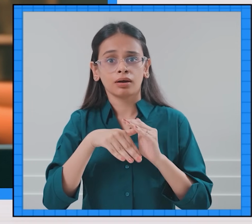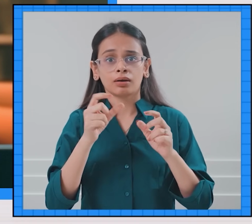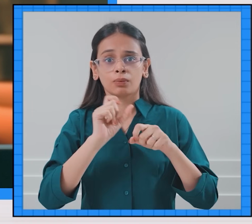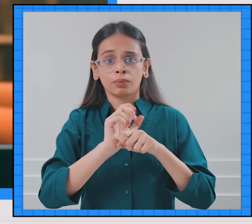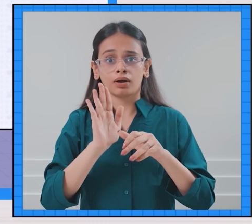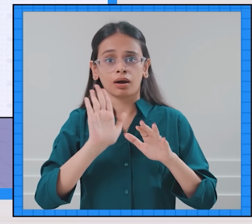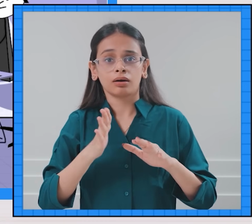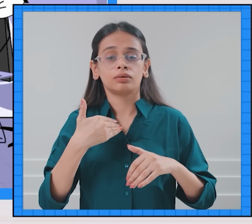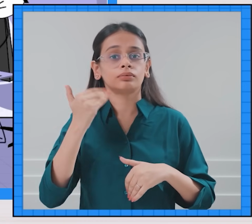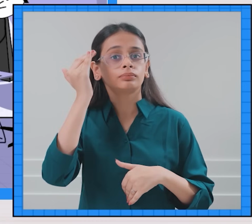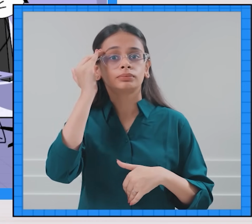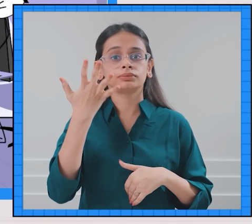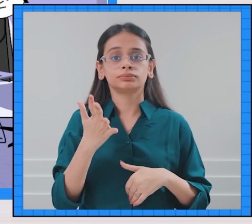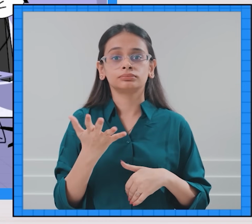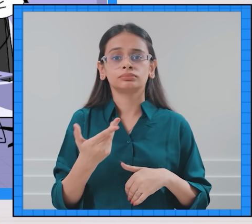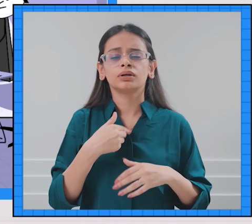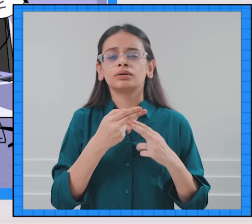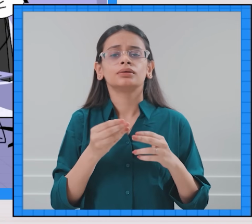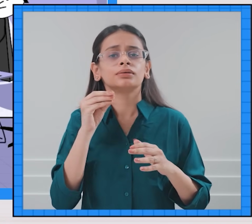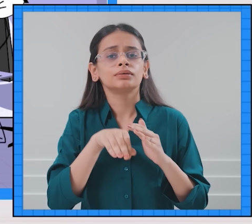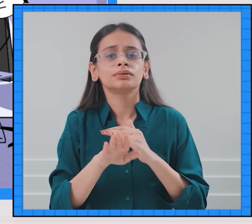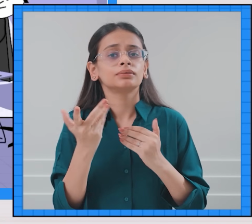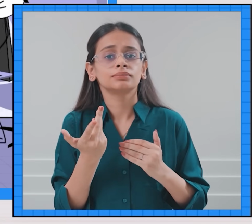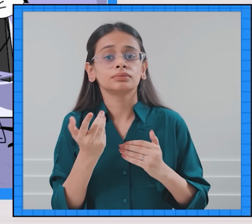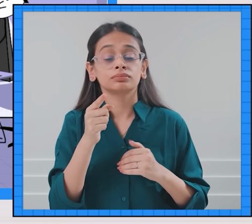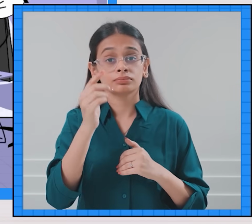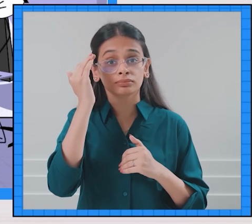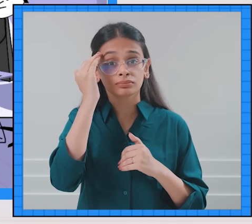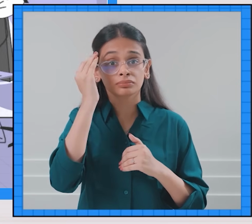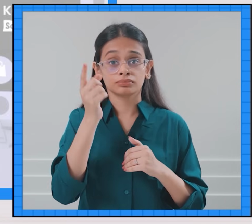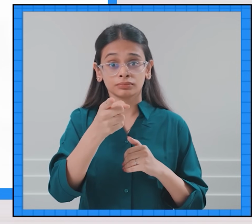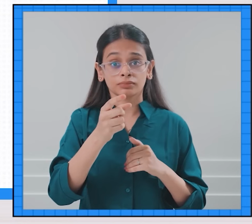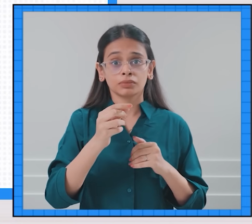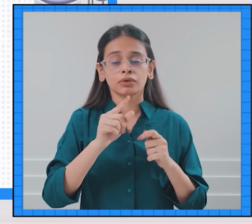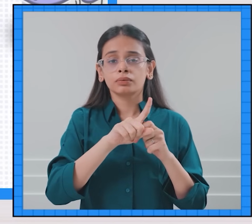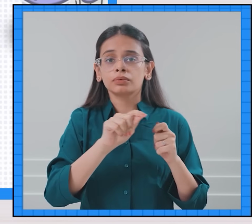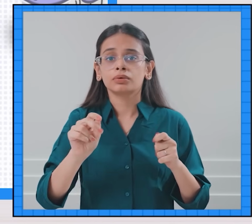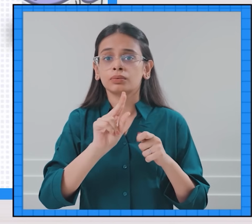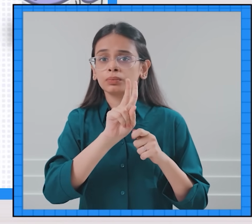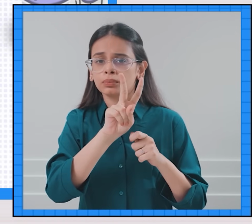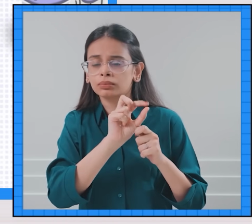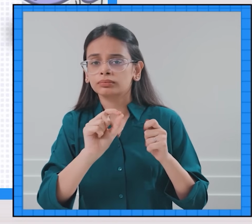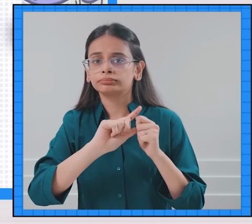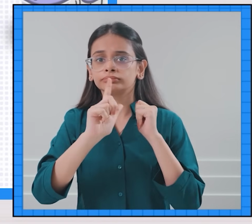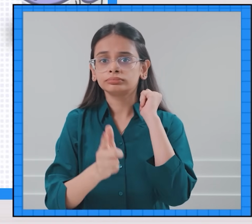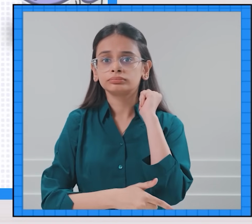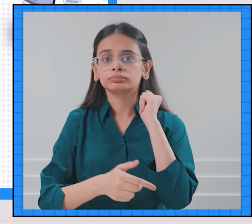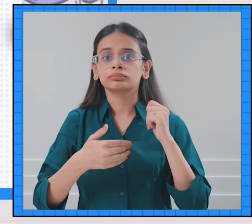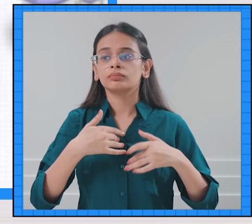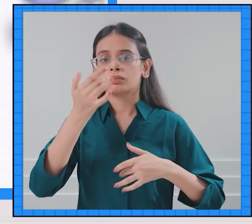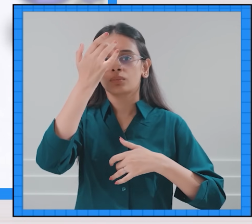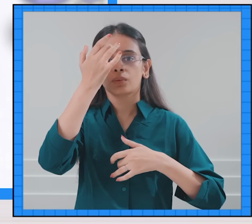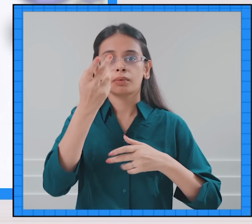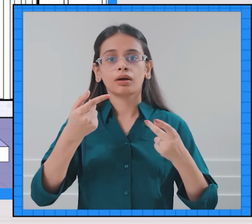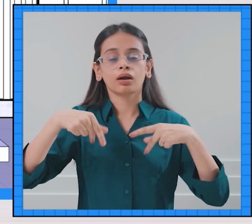COVID treatment. The reason why I'm sharing this with you all is to highlight the fact that within a few weeks, all of a sudden, I was faced